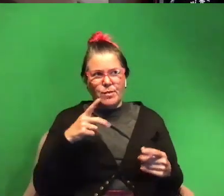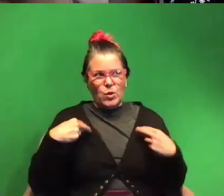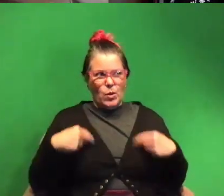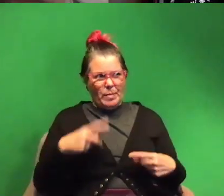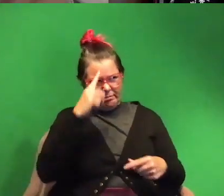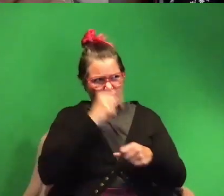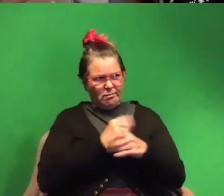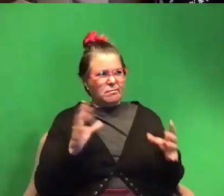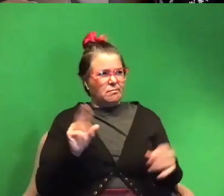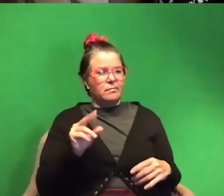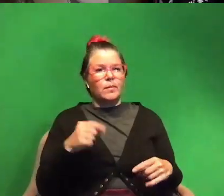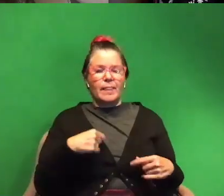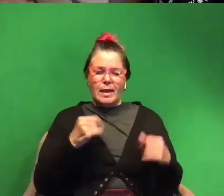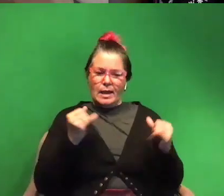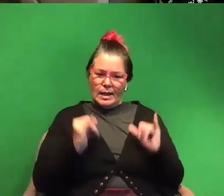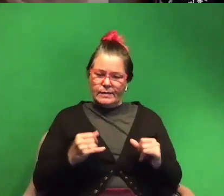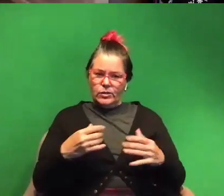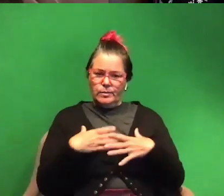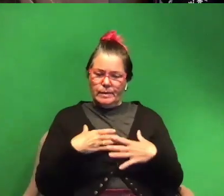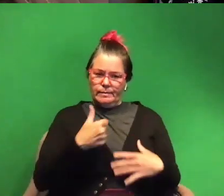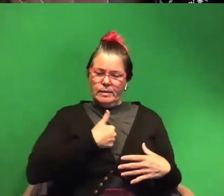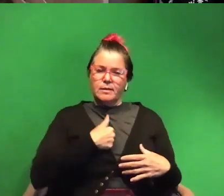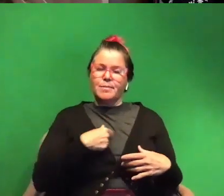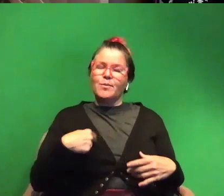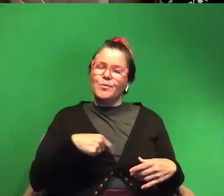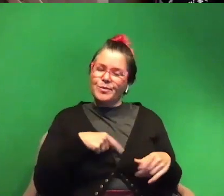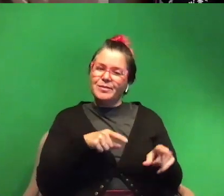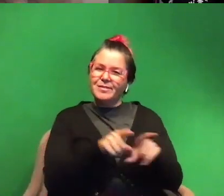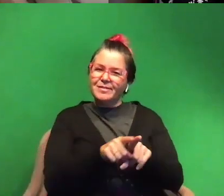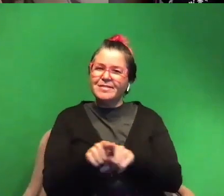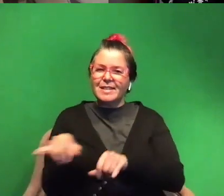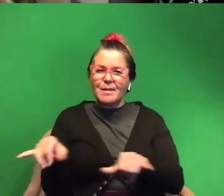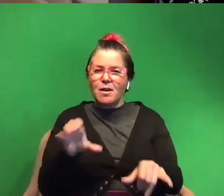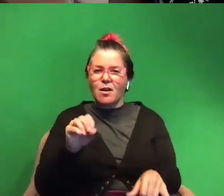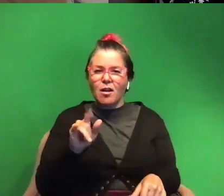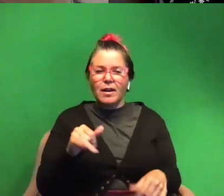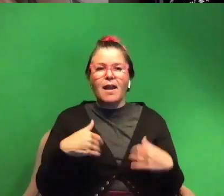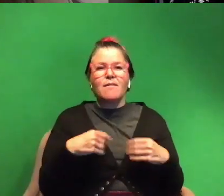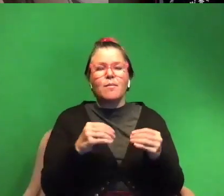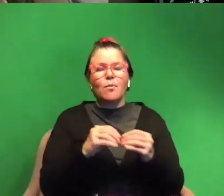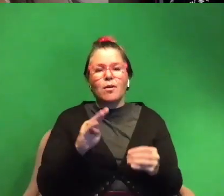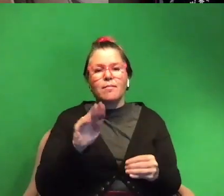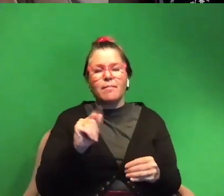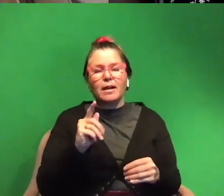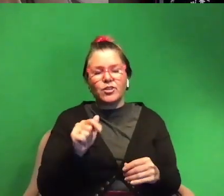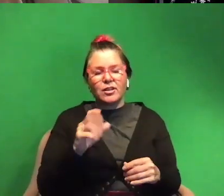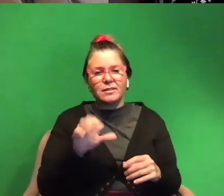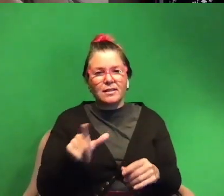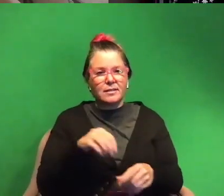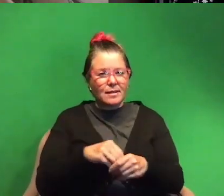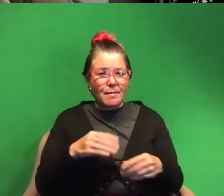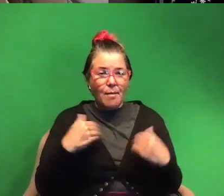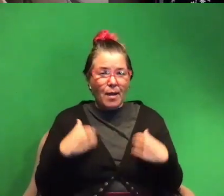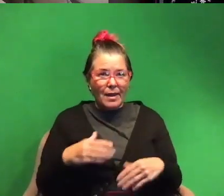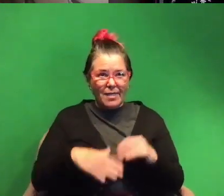think of ourselves as this individual unit. We in ourselves are almost like a colony. You know, we have more bacterial cells in our body than we do our